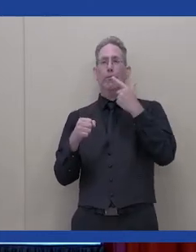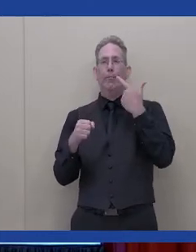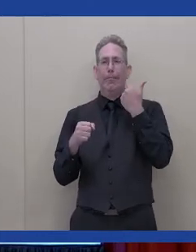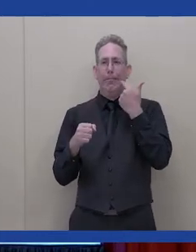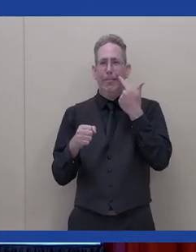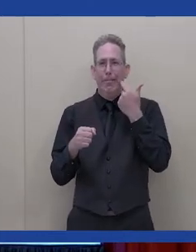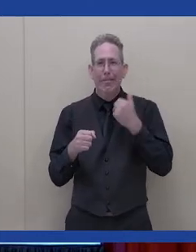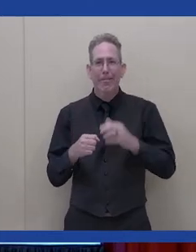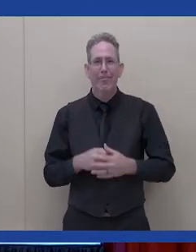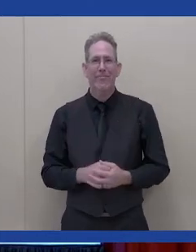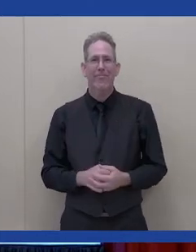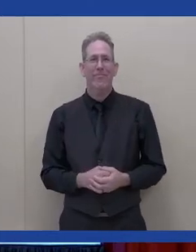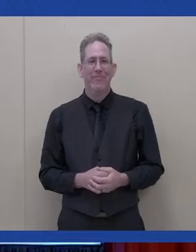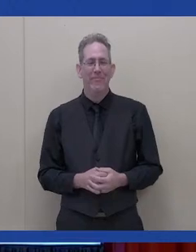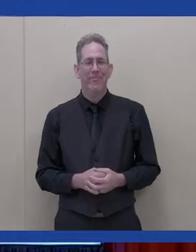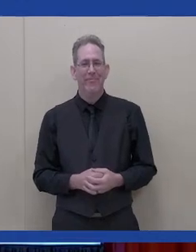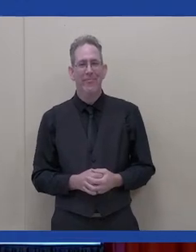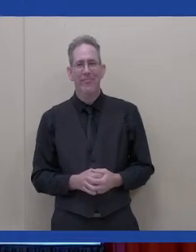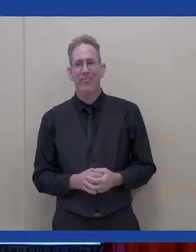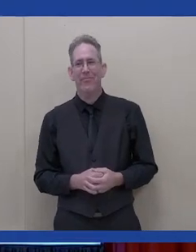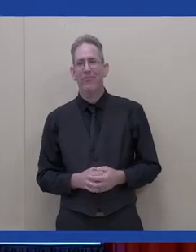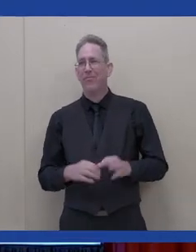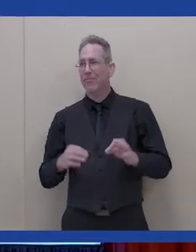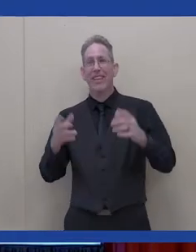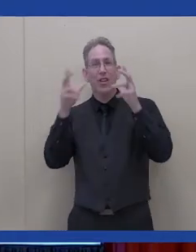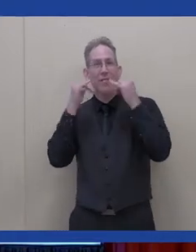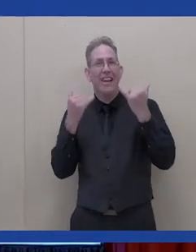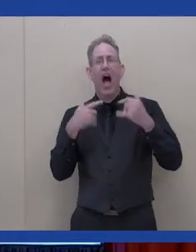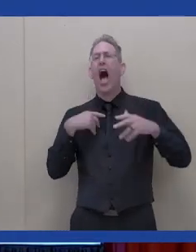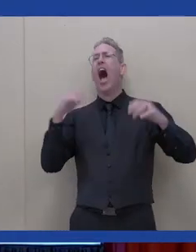You all came to be a part of history.